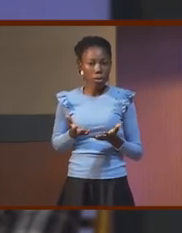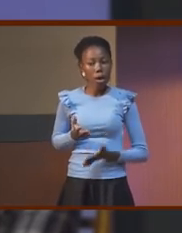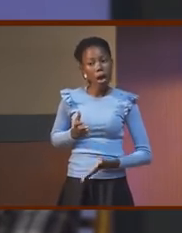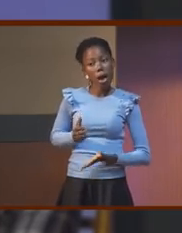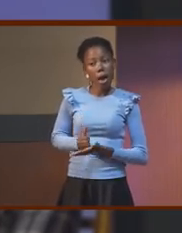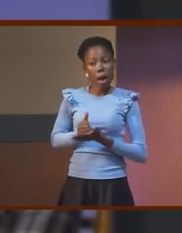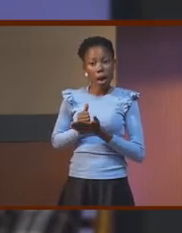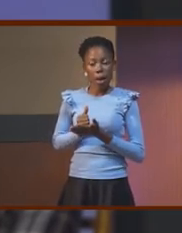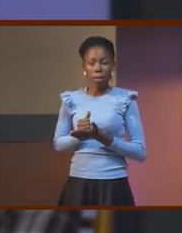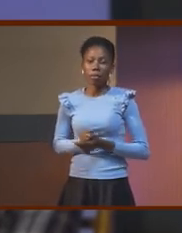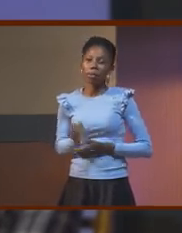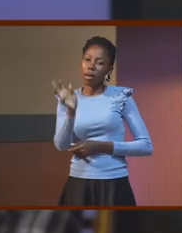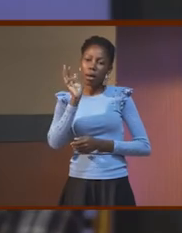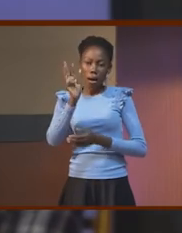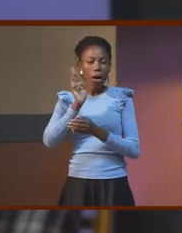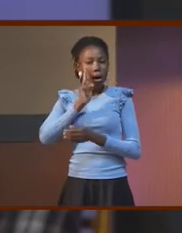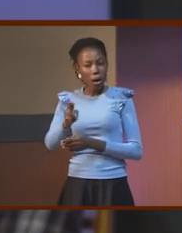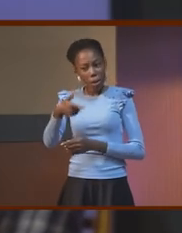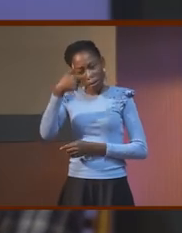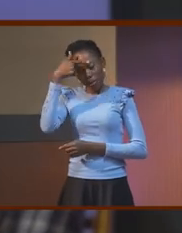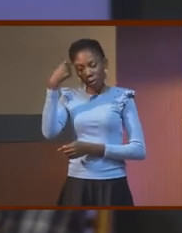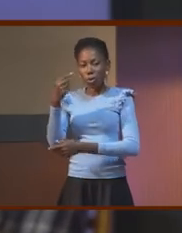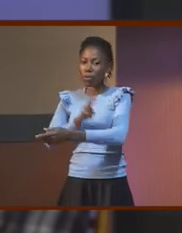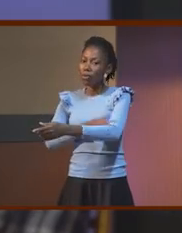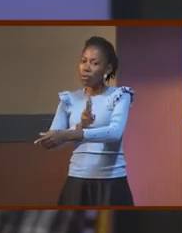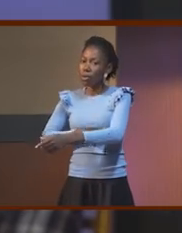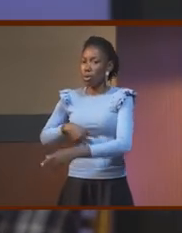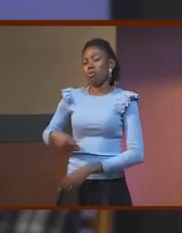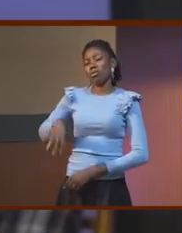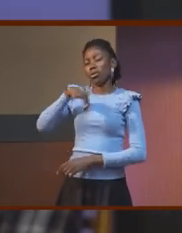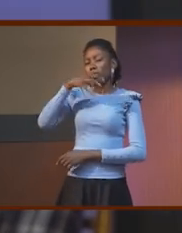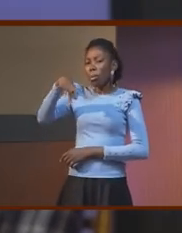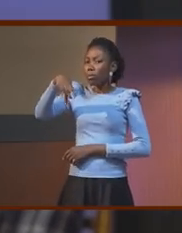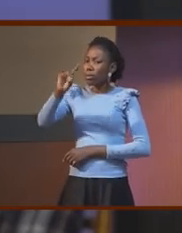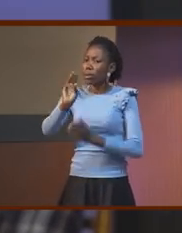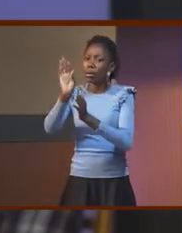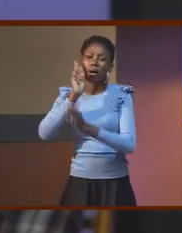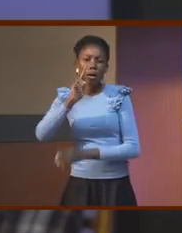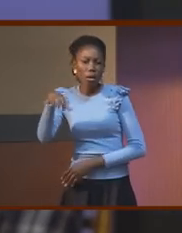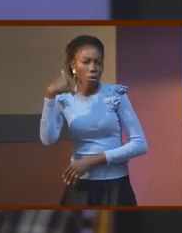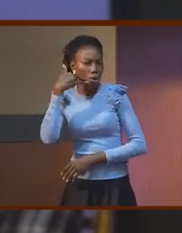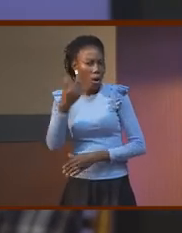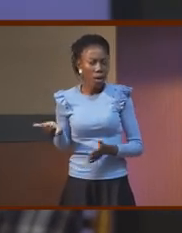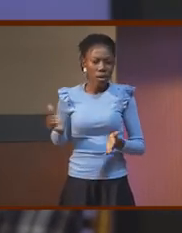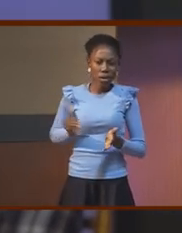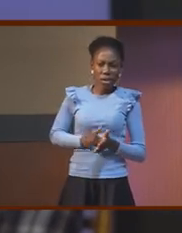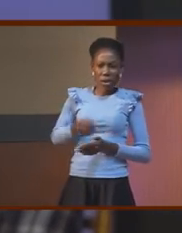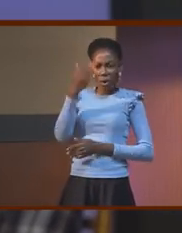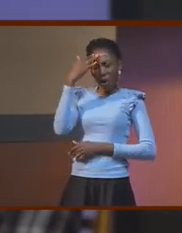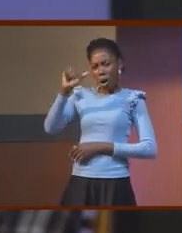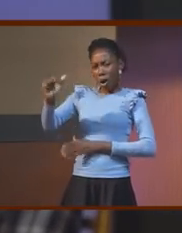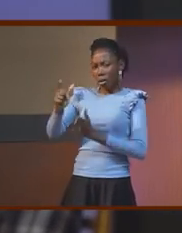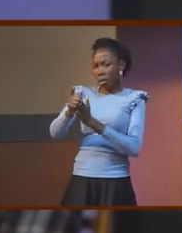help me because Victor Ene is not picking my call, is nowhere to be found. And even one of the